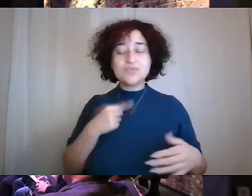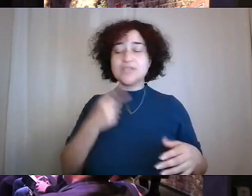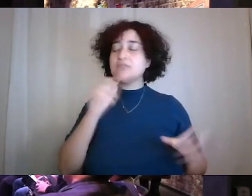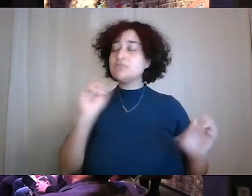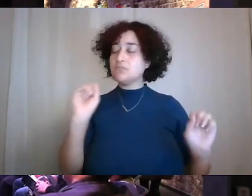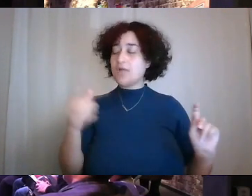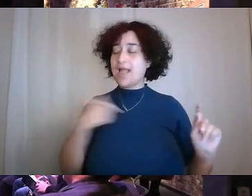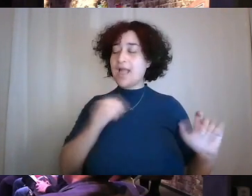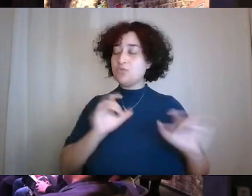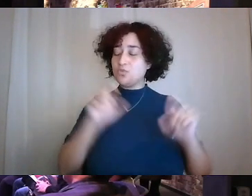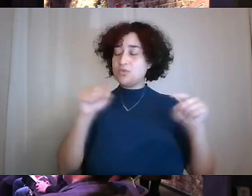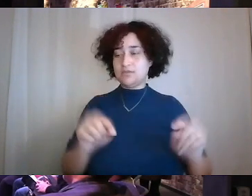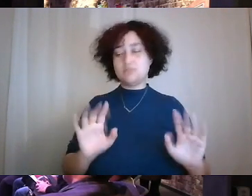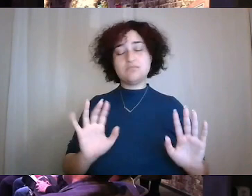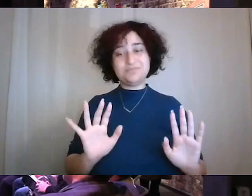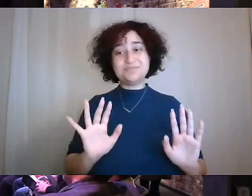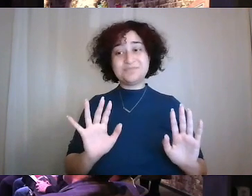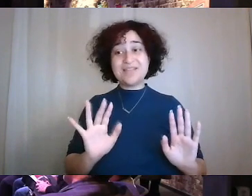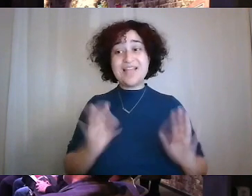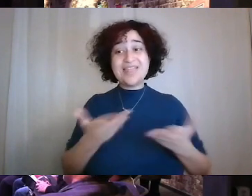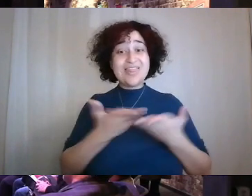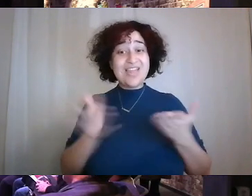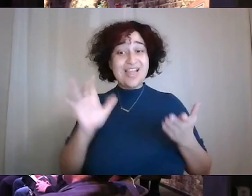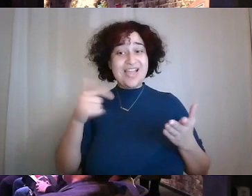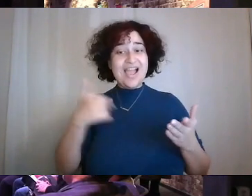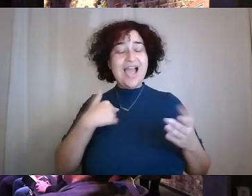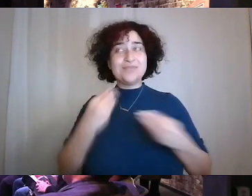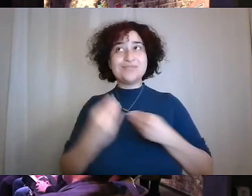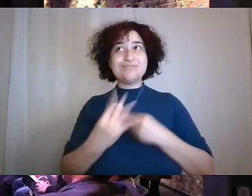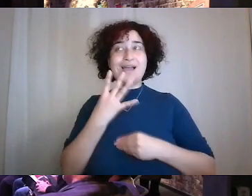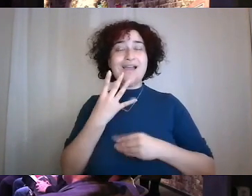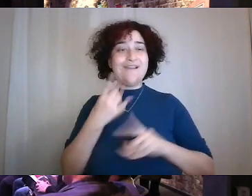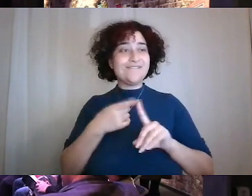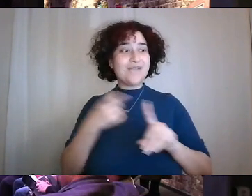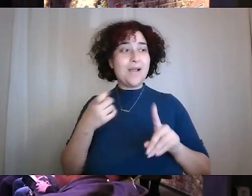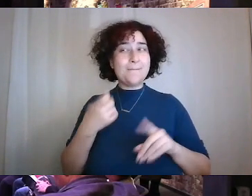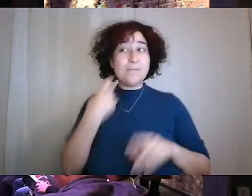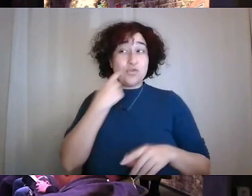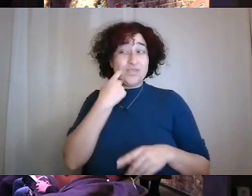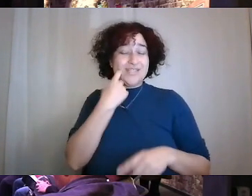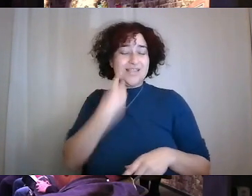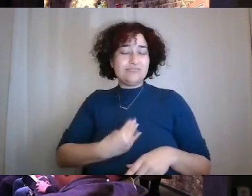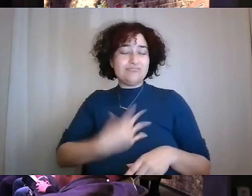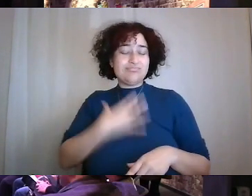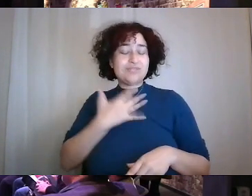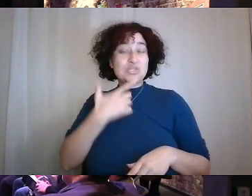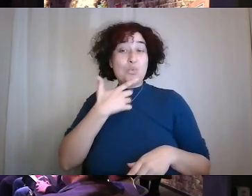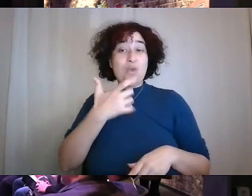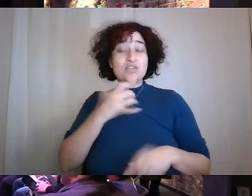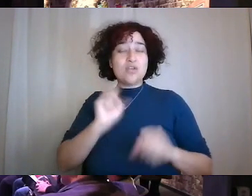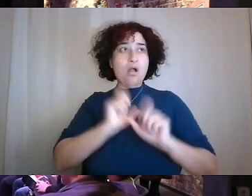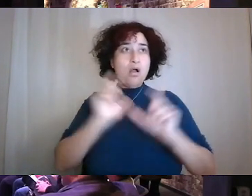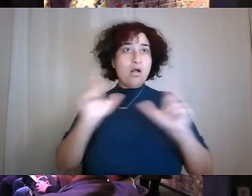the thing that I've been inspired by most recently is watching all of this